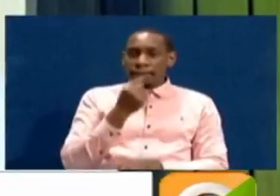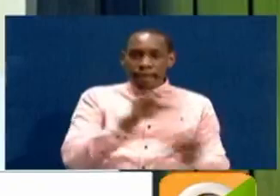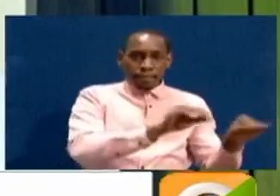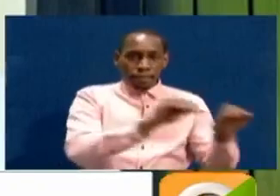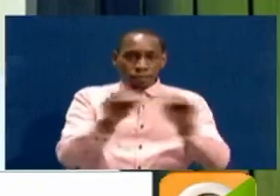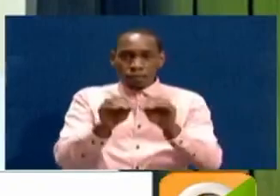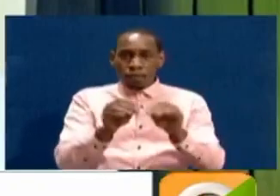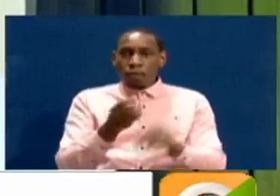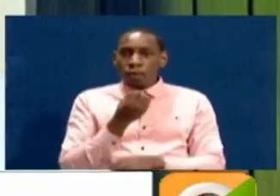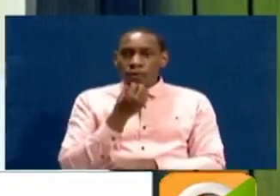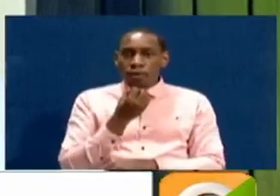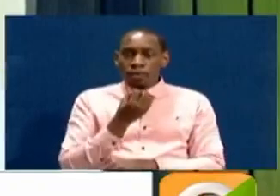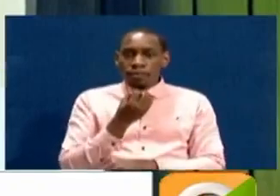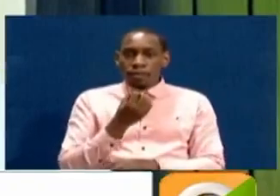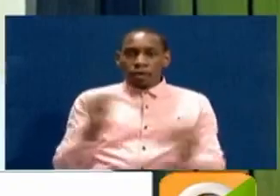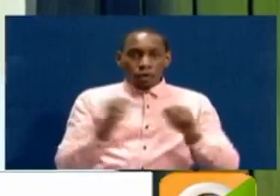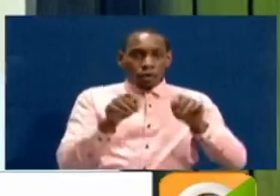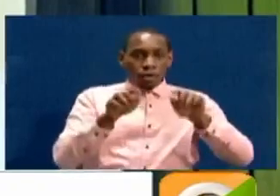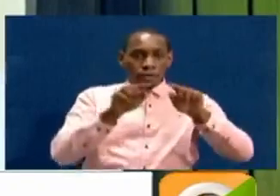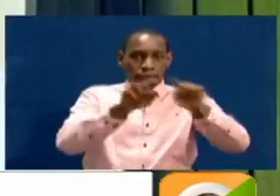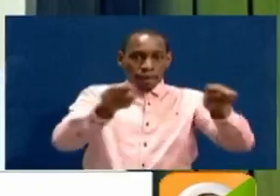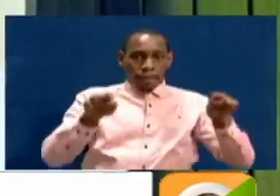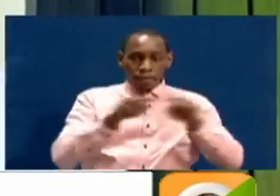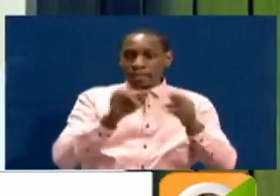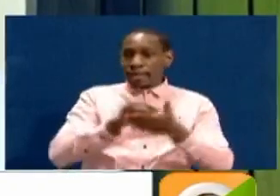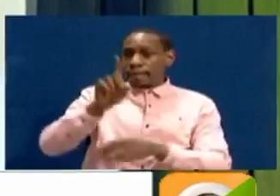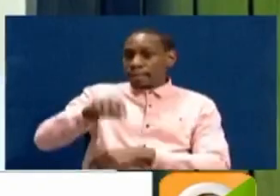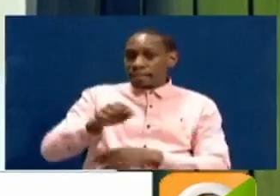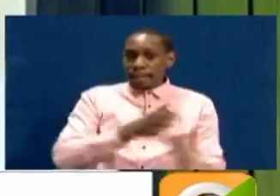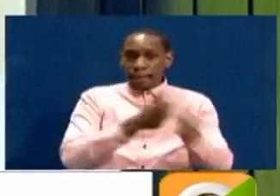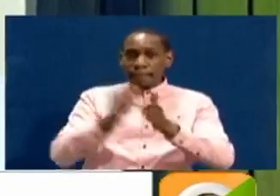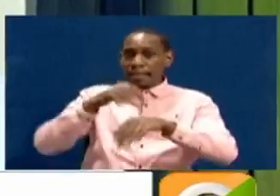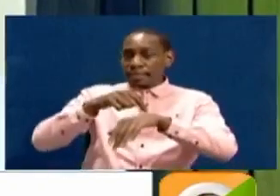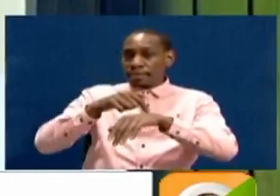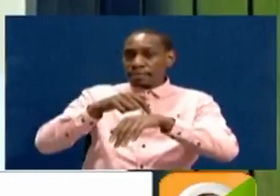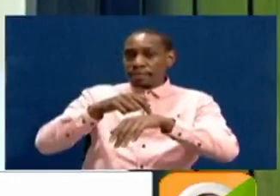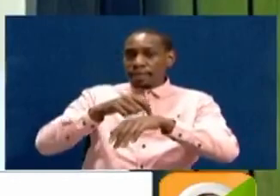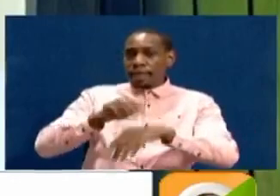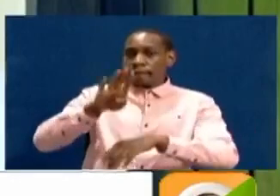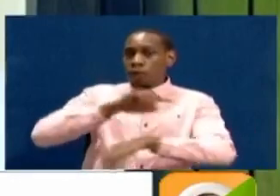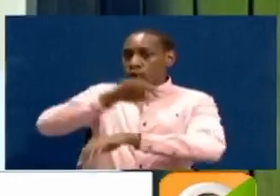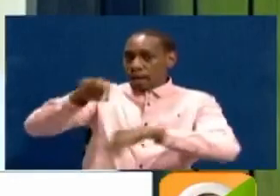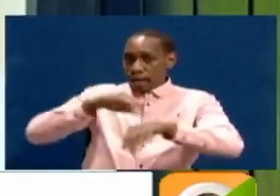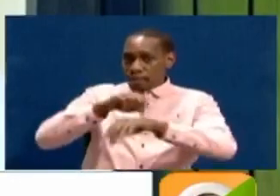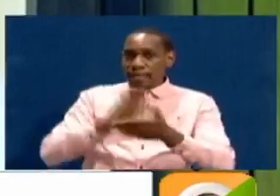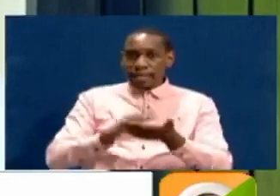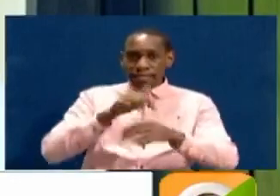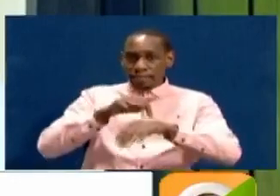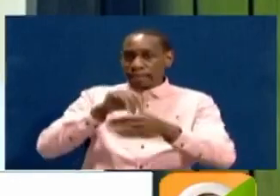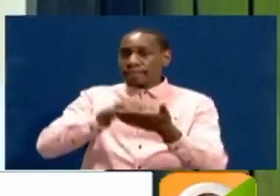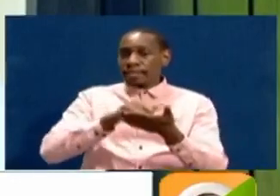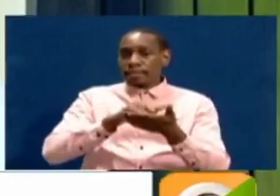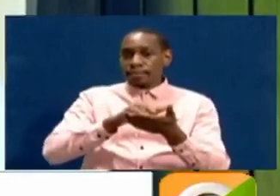in a cooler box, which is 2 to 8 degrees, and it has to be prepared within 4 hours from the time